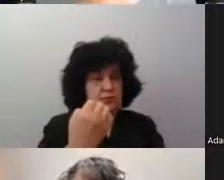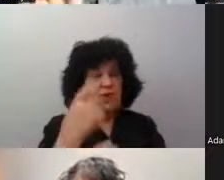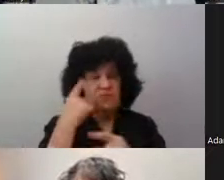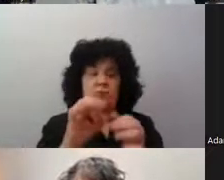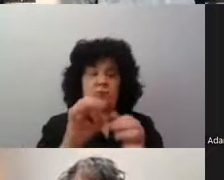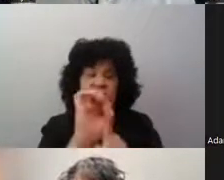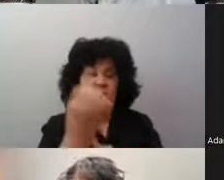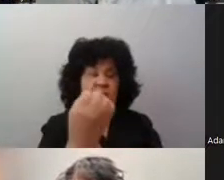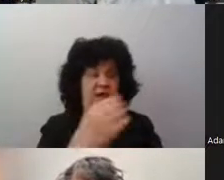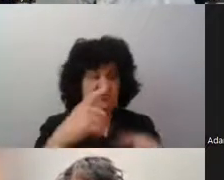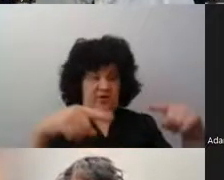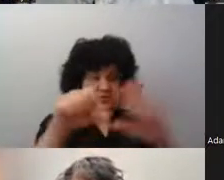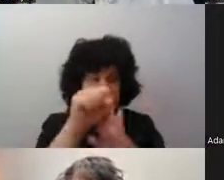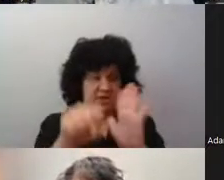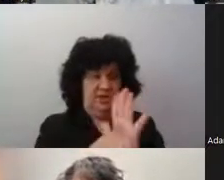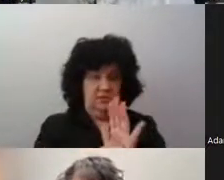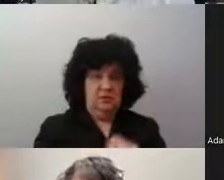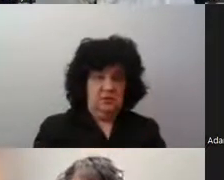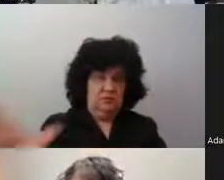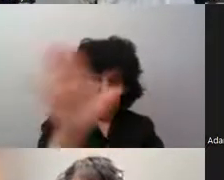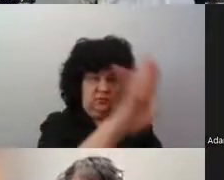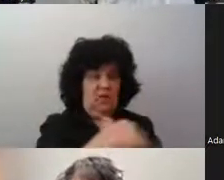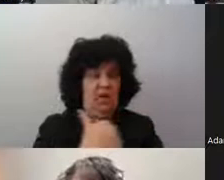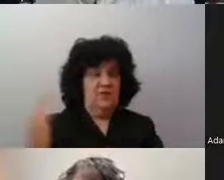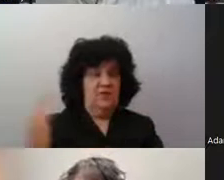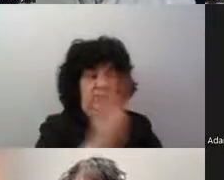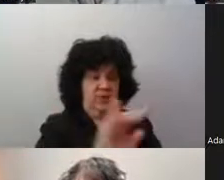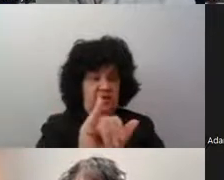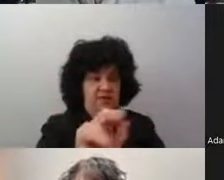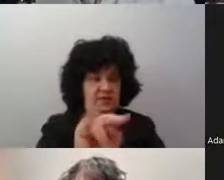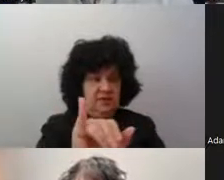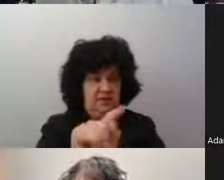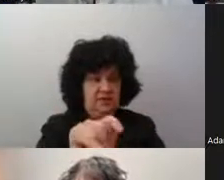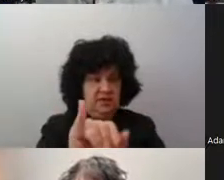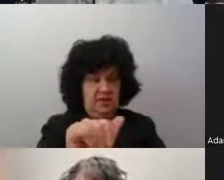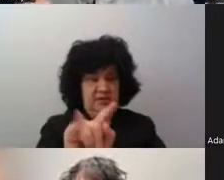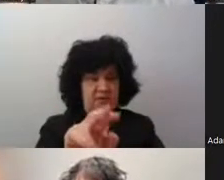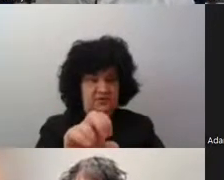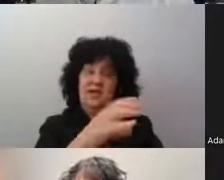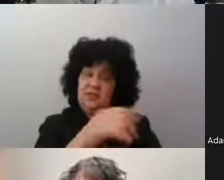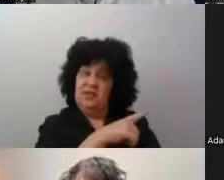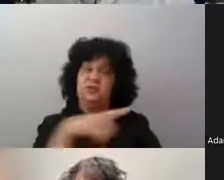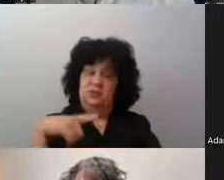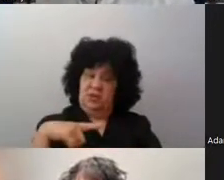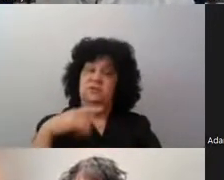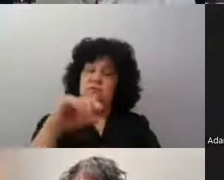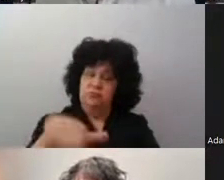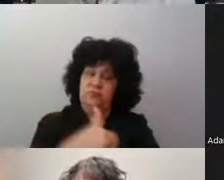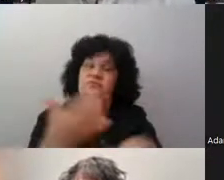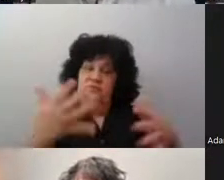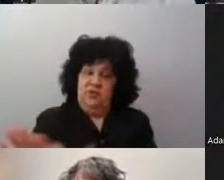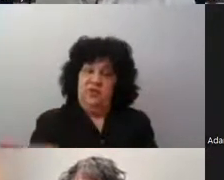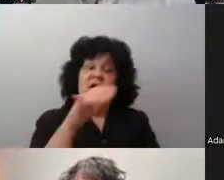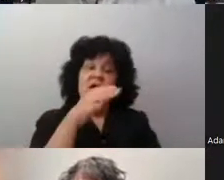there are various states that have BioClean related initiatives and legislation in place, with the Colorado just recently